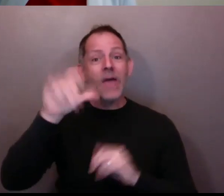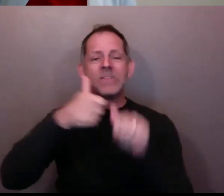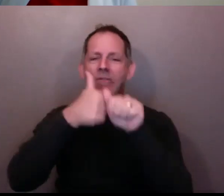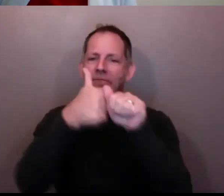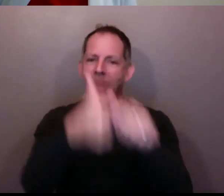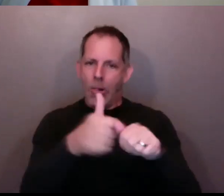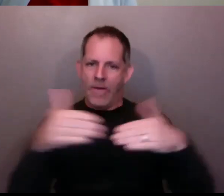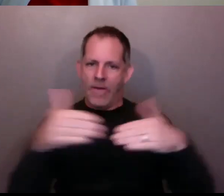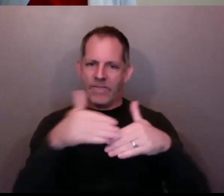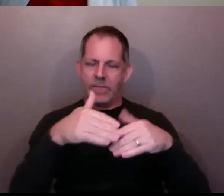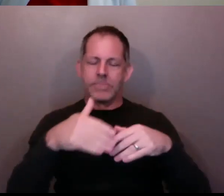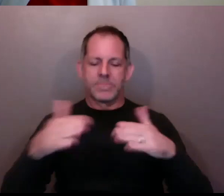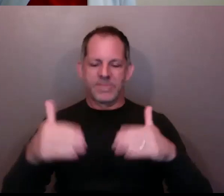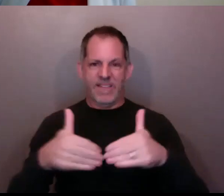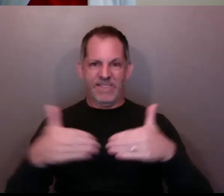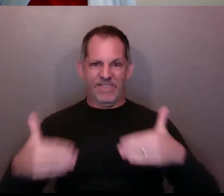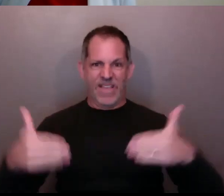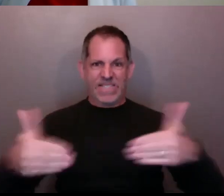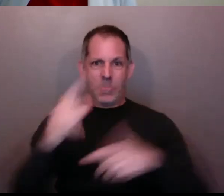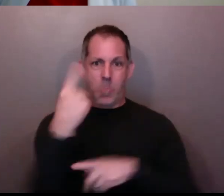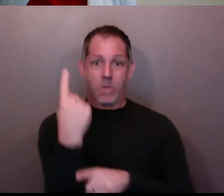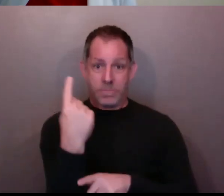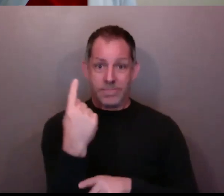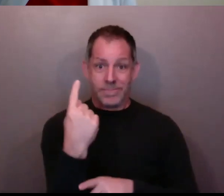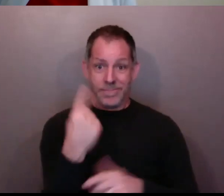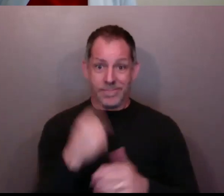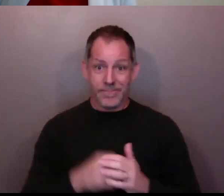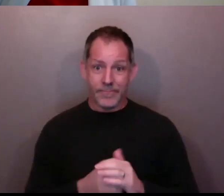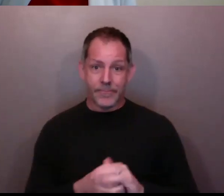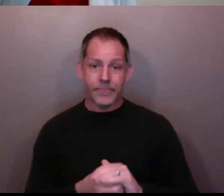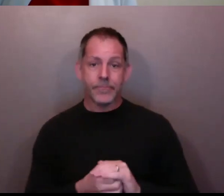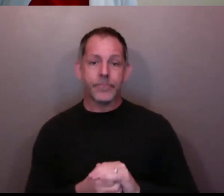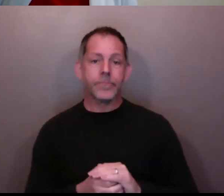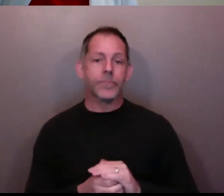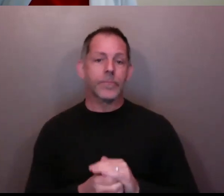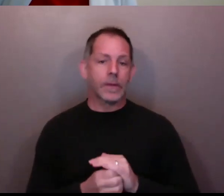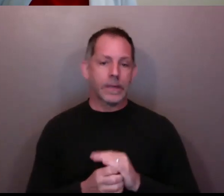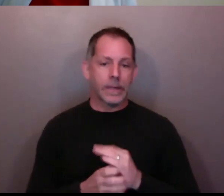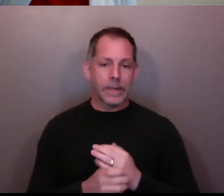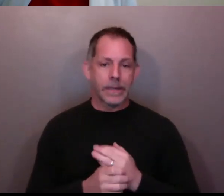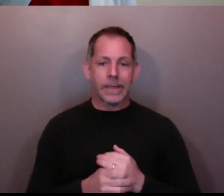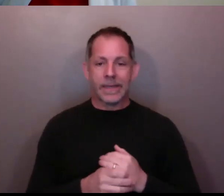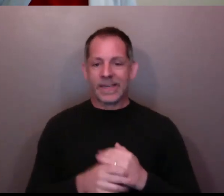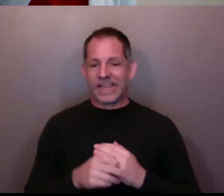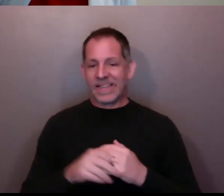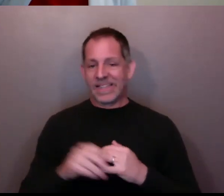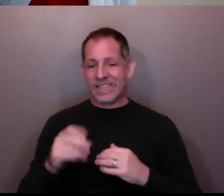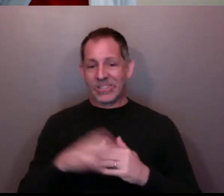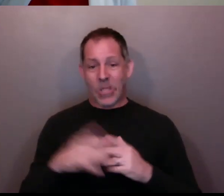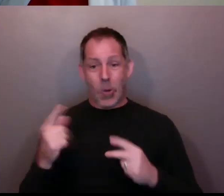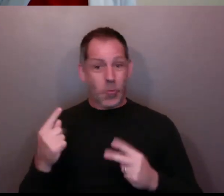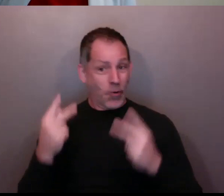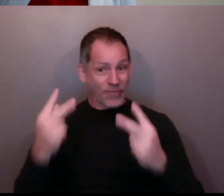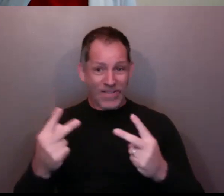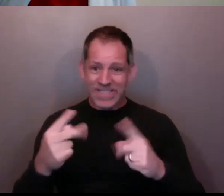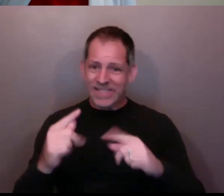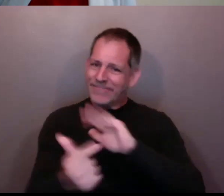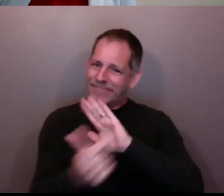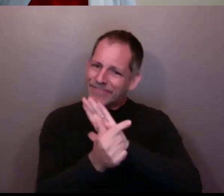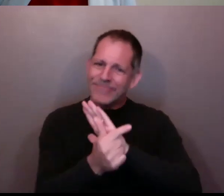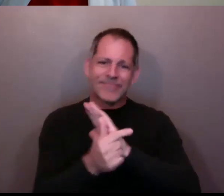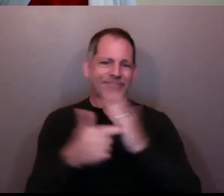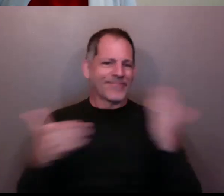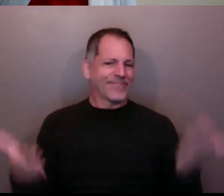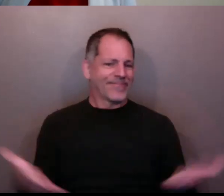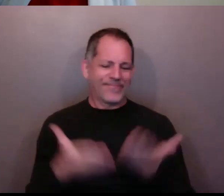effect, visitation in long-term care facilities in Snohomish County, countywide, does not change.